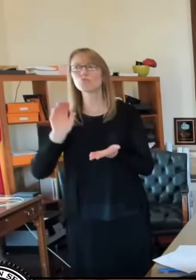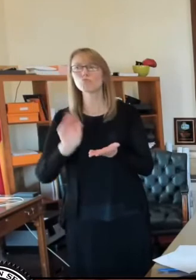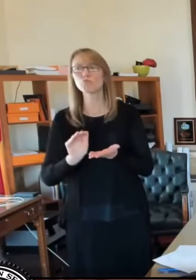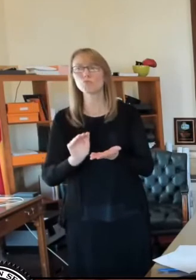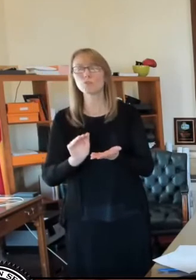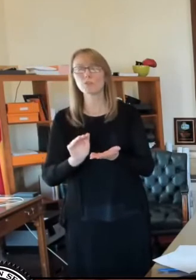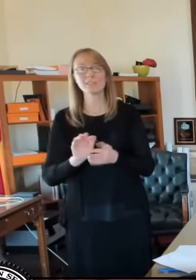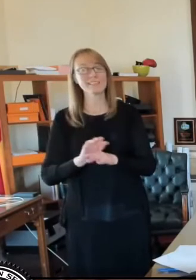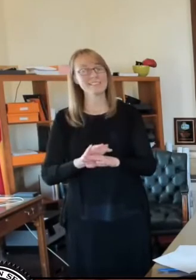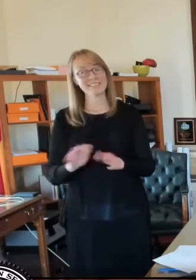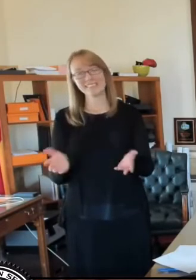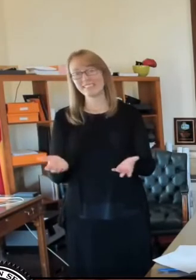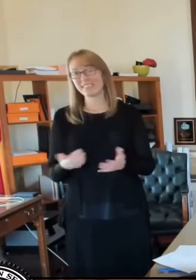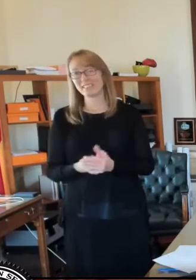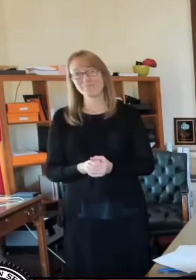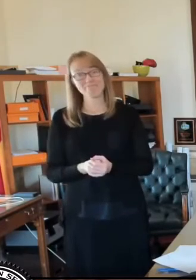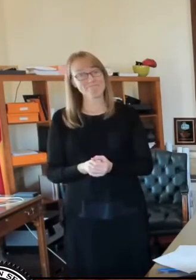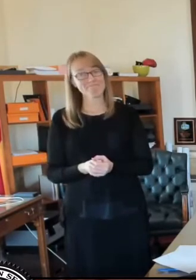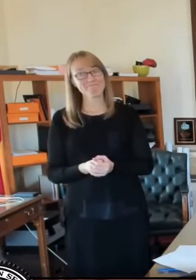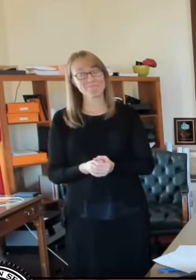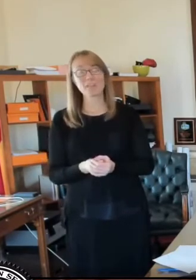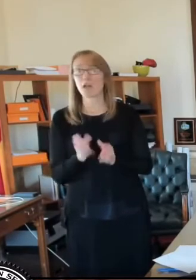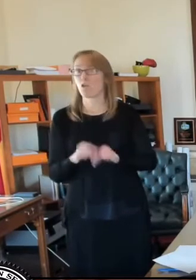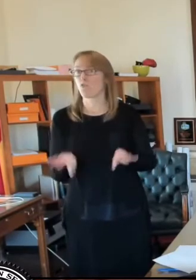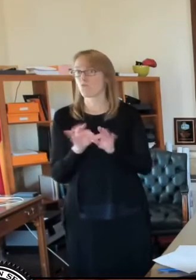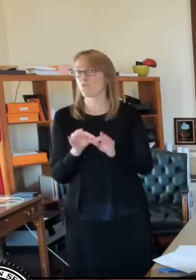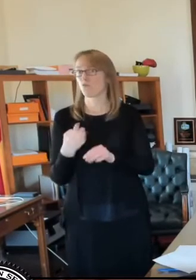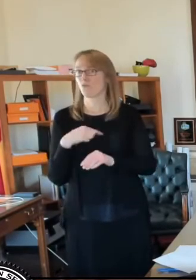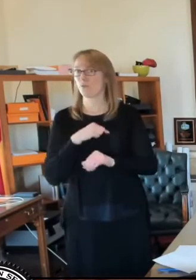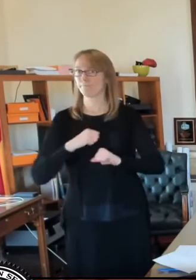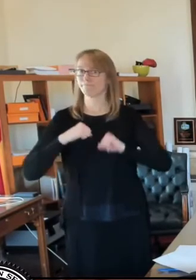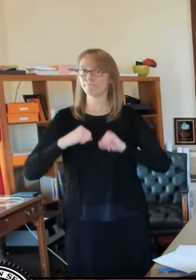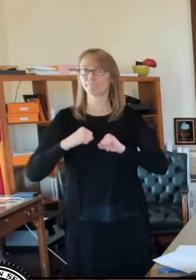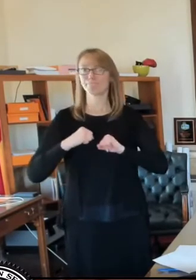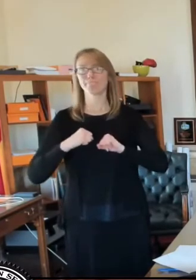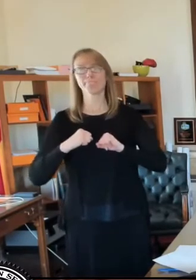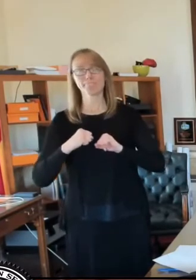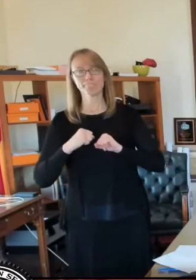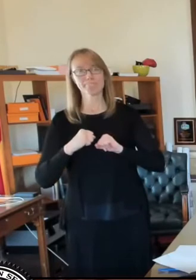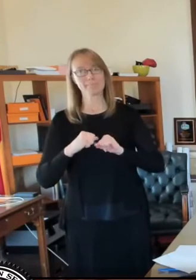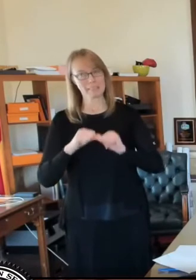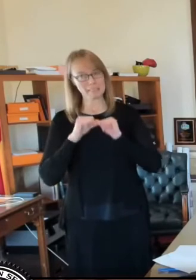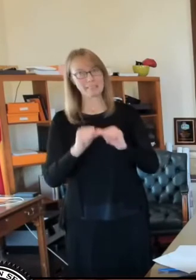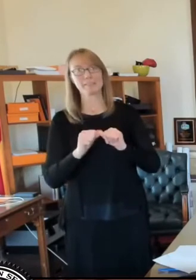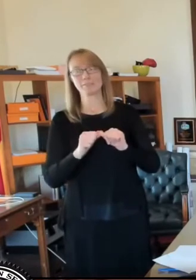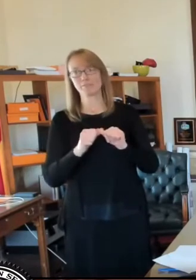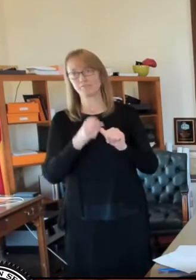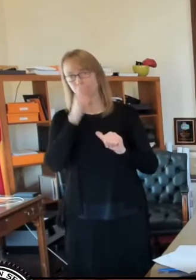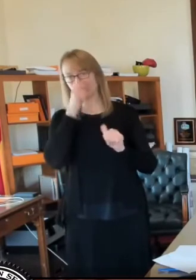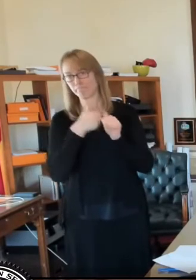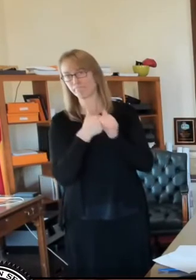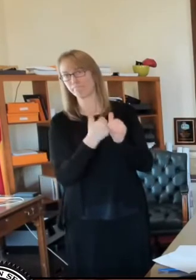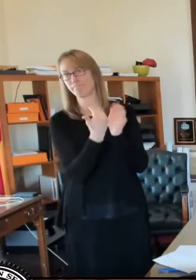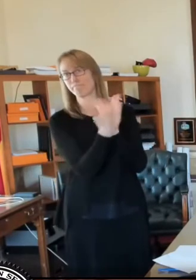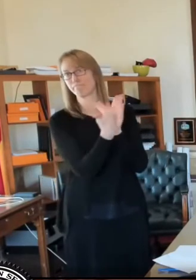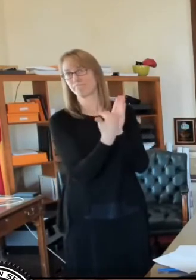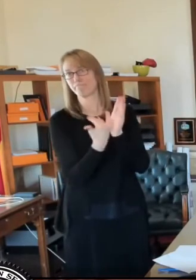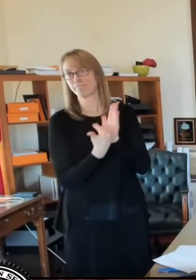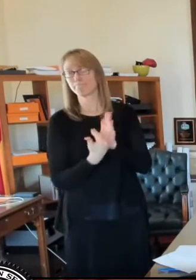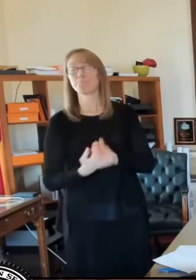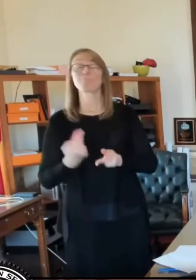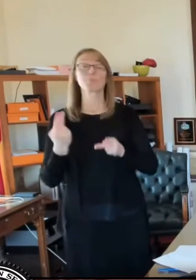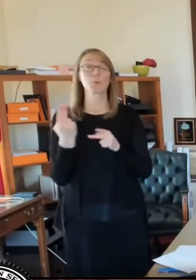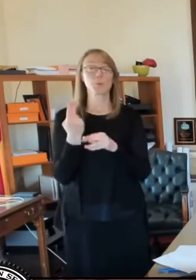down our guard. So please wear a mask, socially distance, and keep your group small so that you don't increase your